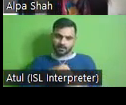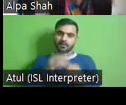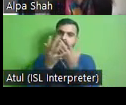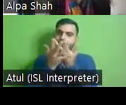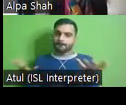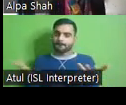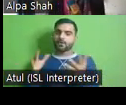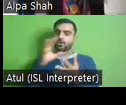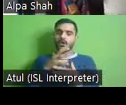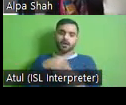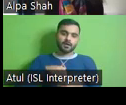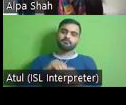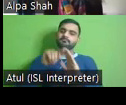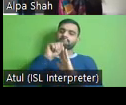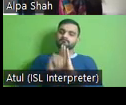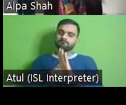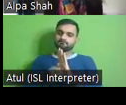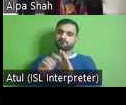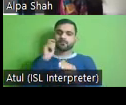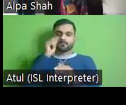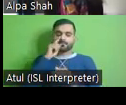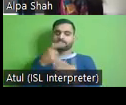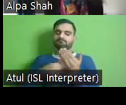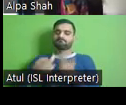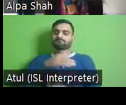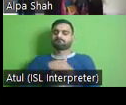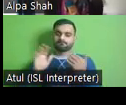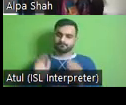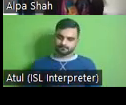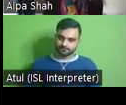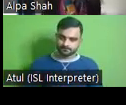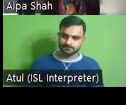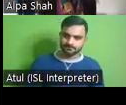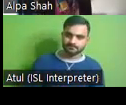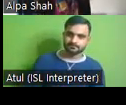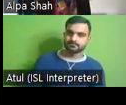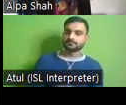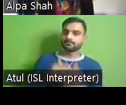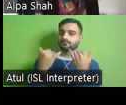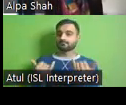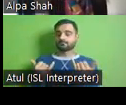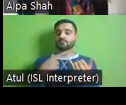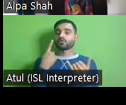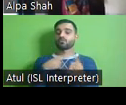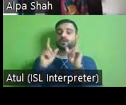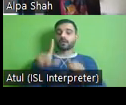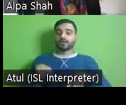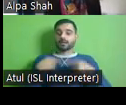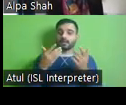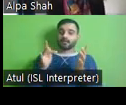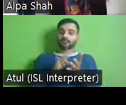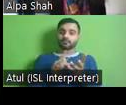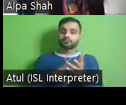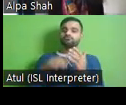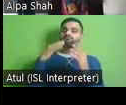and consumption ethic, and gender relations. Now, scholars who have lived amongst